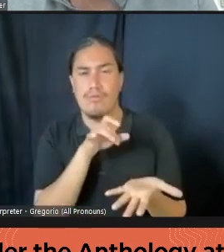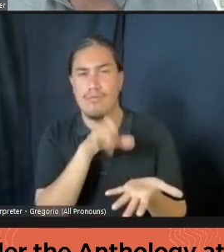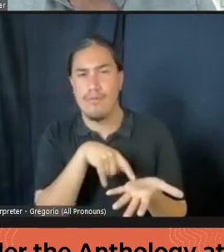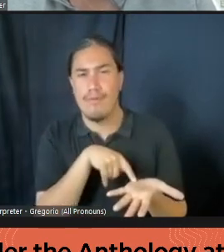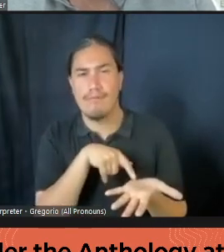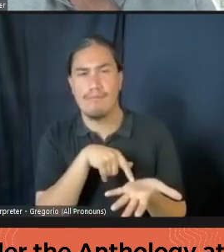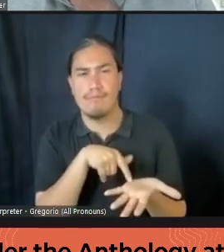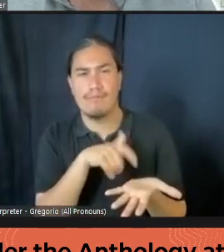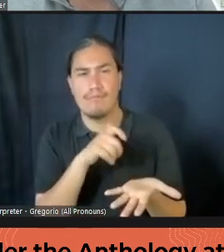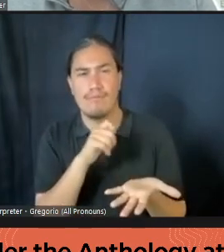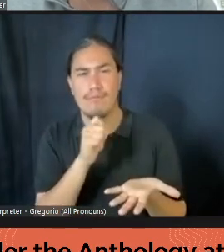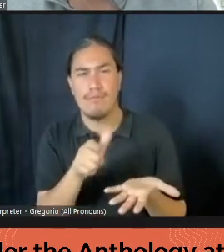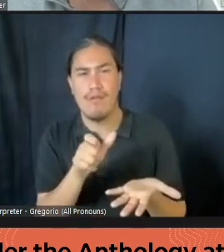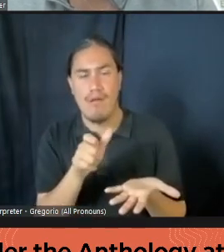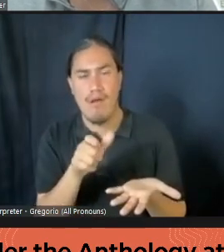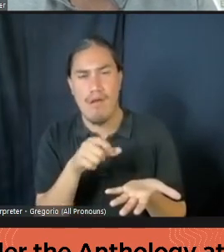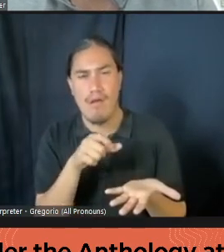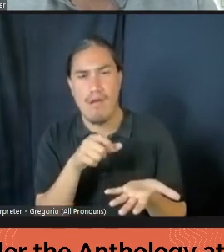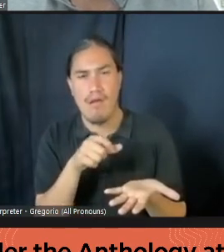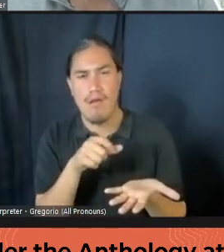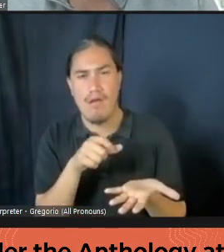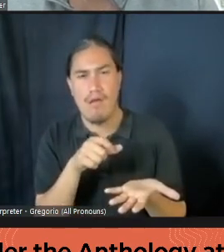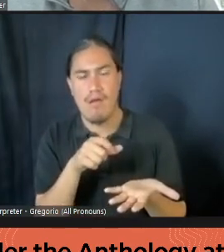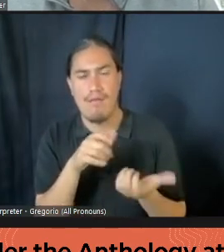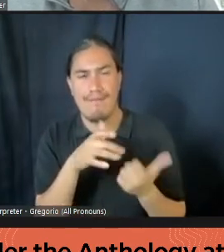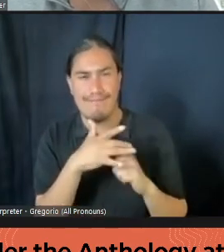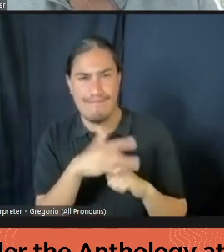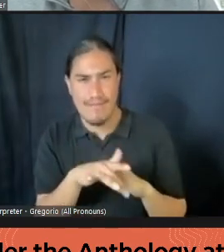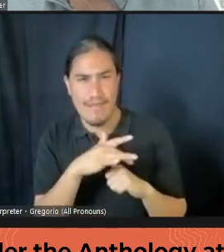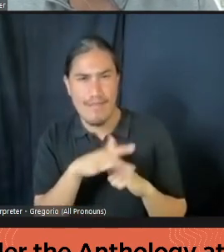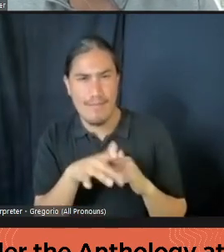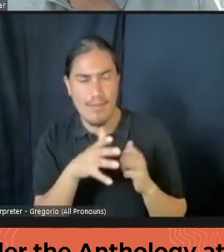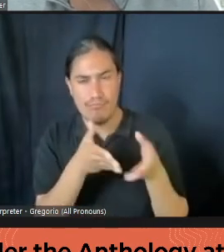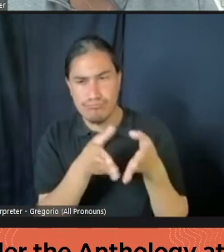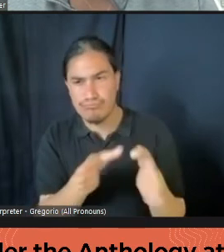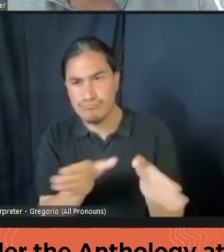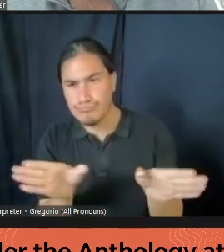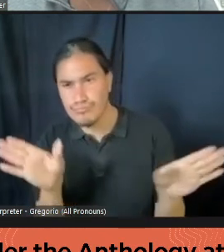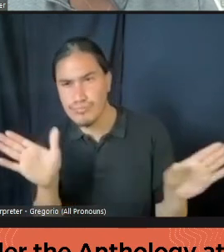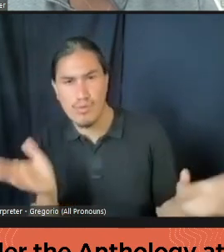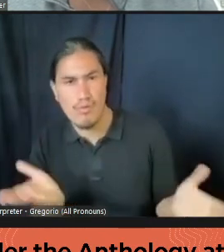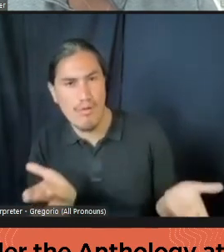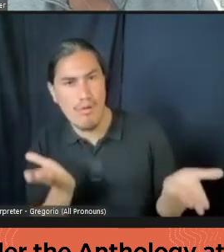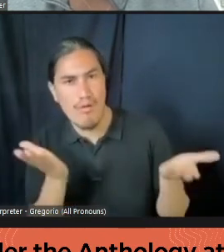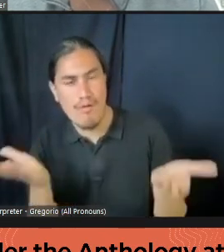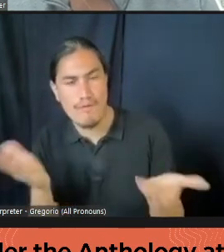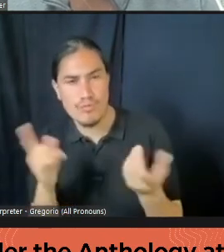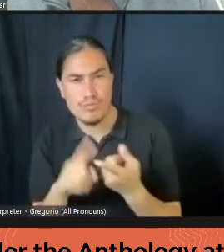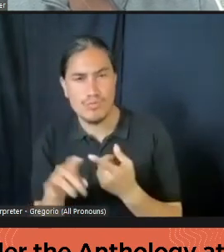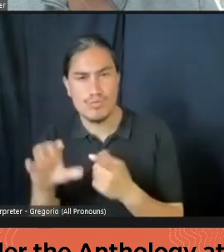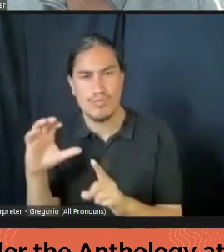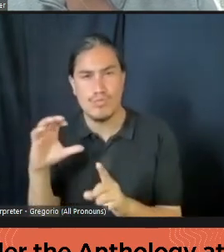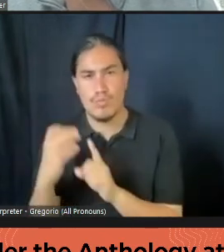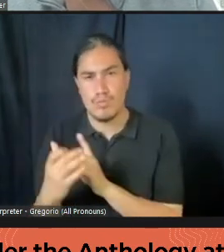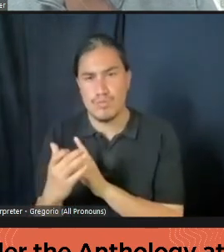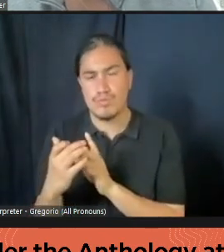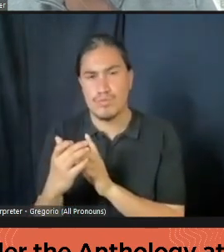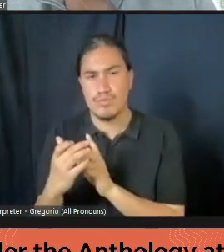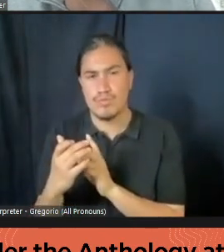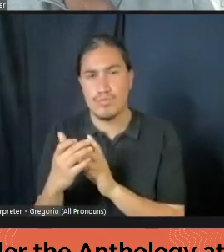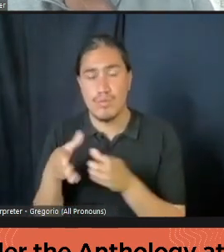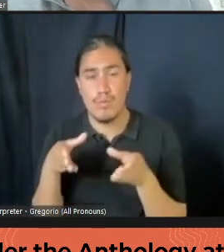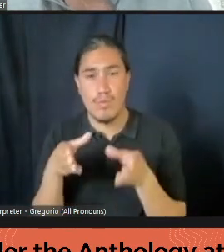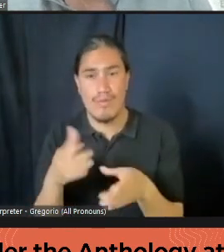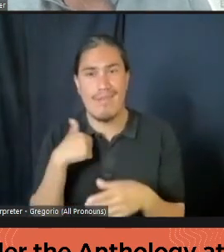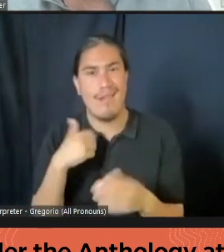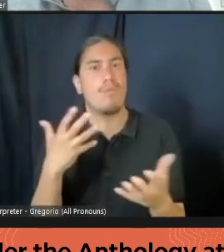it's just not as available and offered to the culture in a way that I want it to